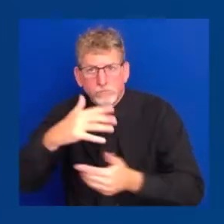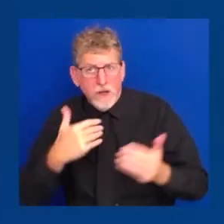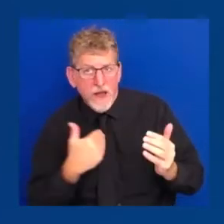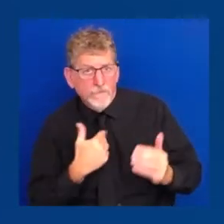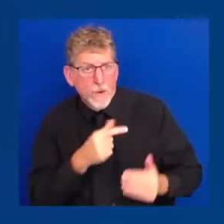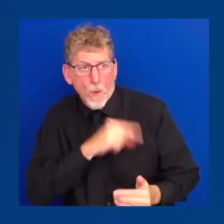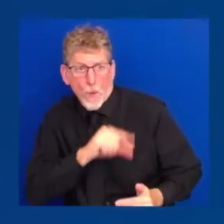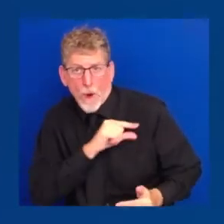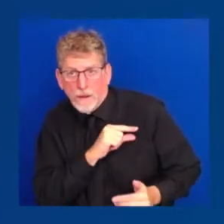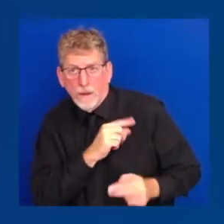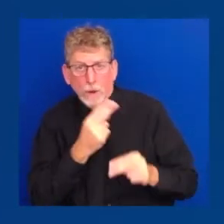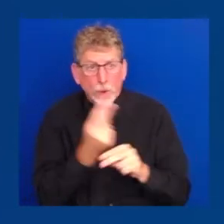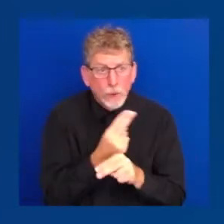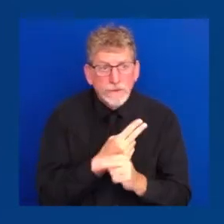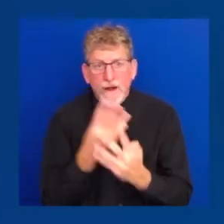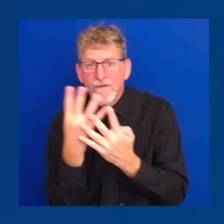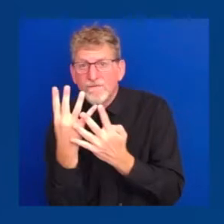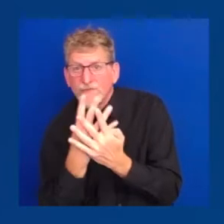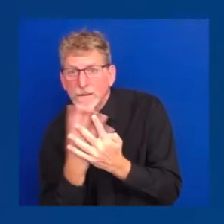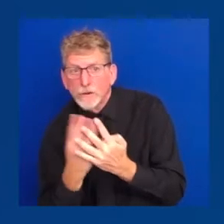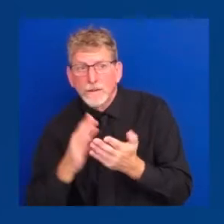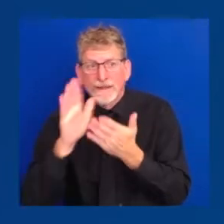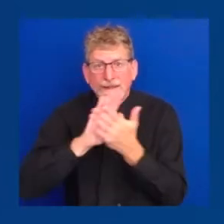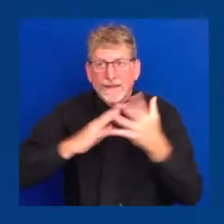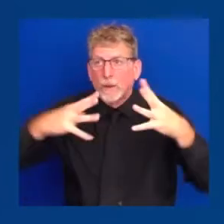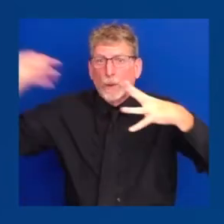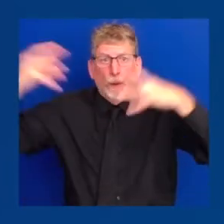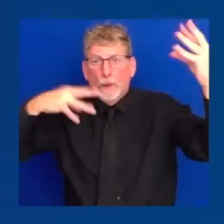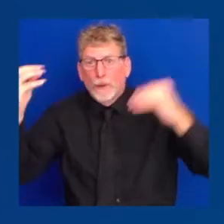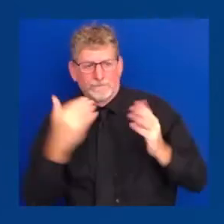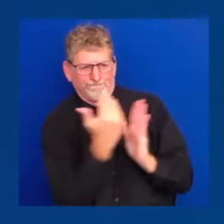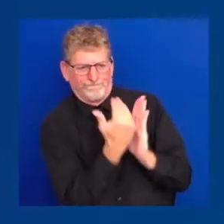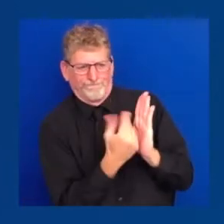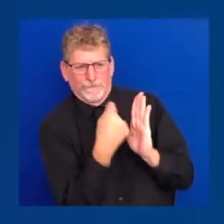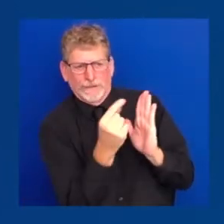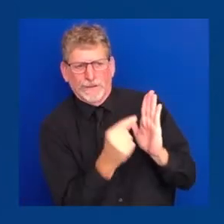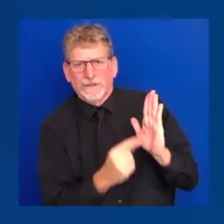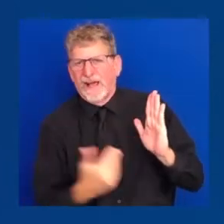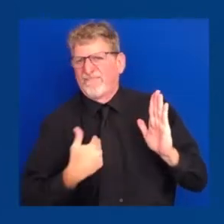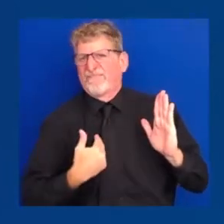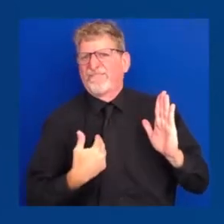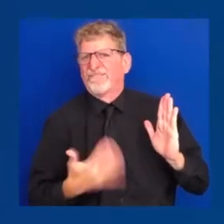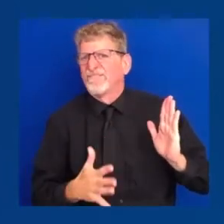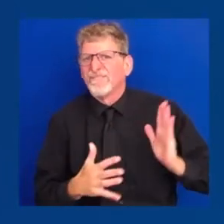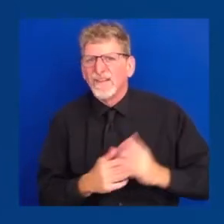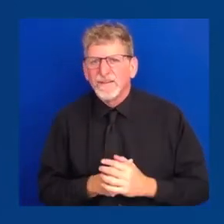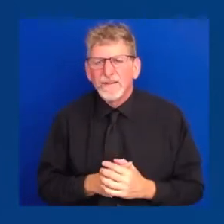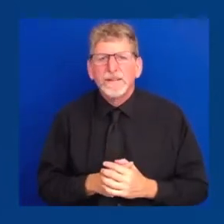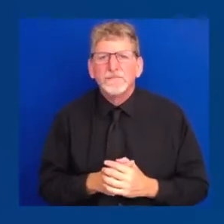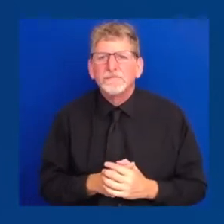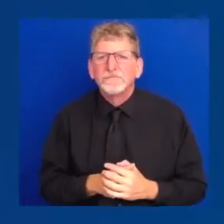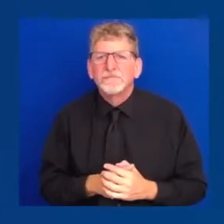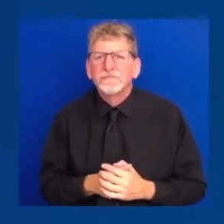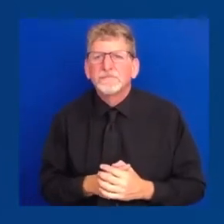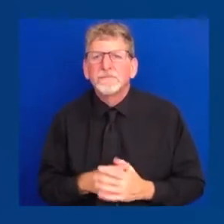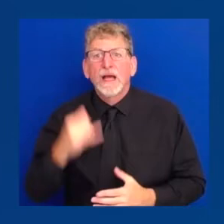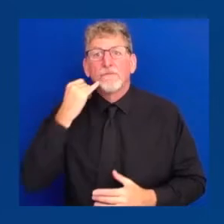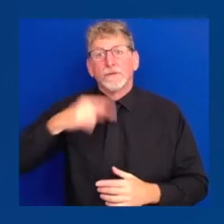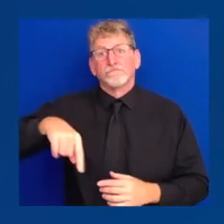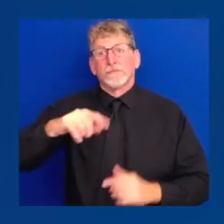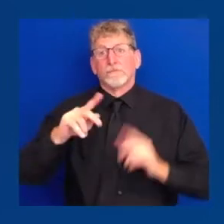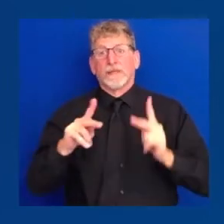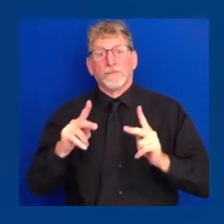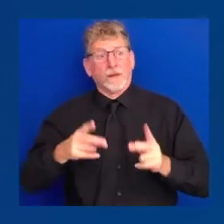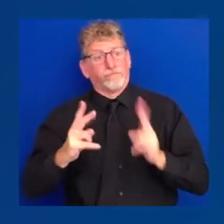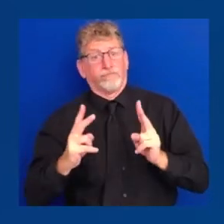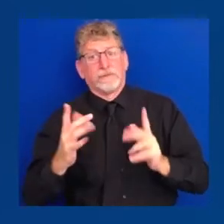As we move forward, the President believes Americans should be able to stay home if they do get COVID, so they can protect others and take care of themselves and